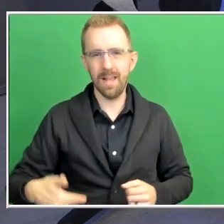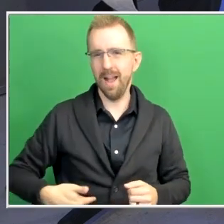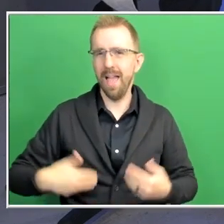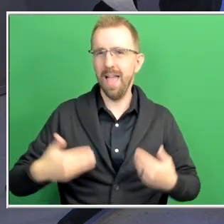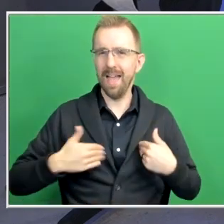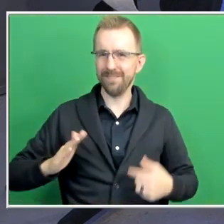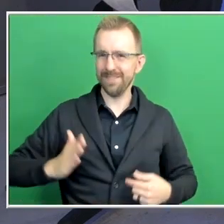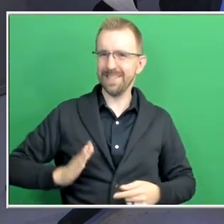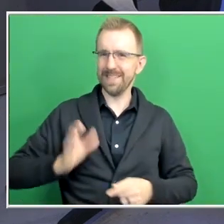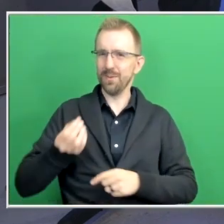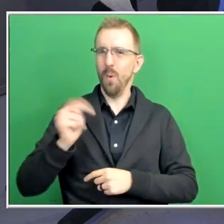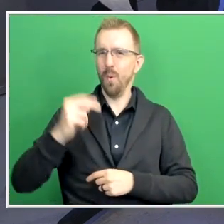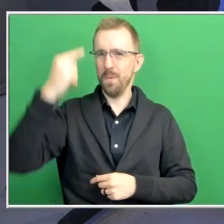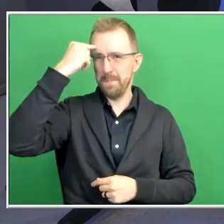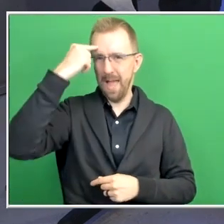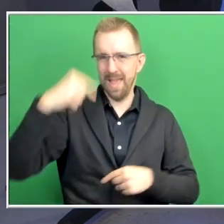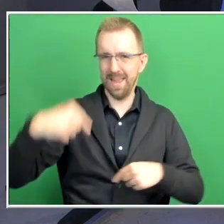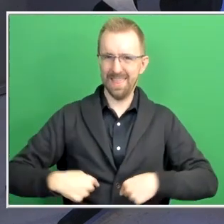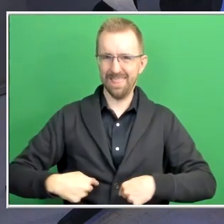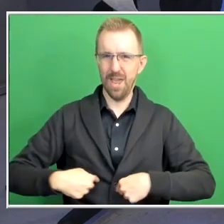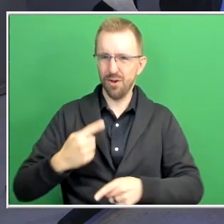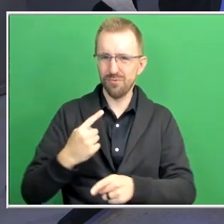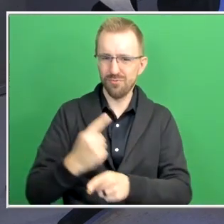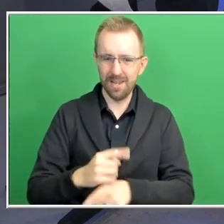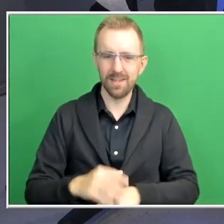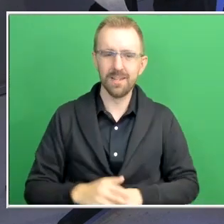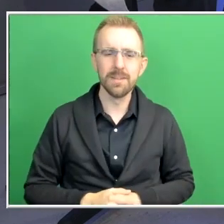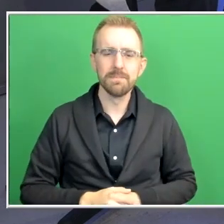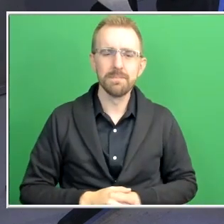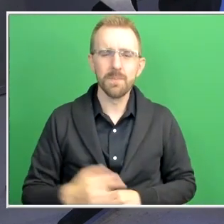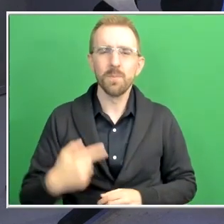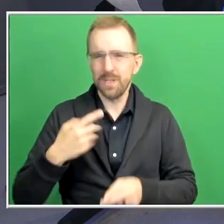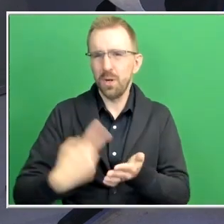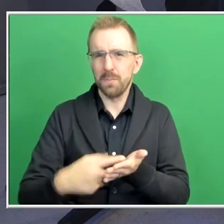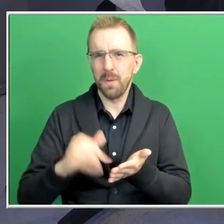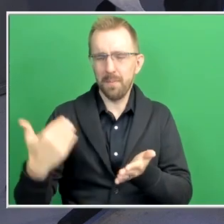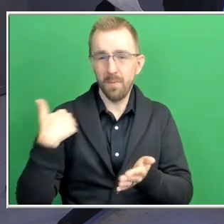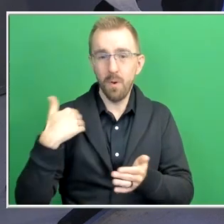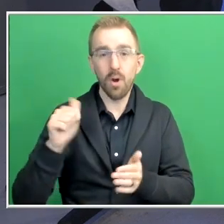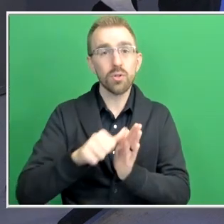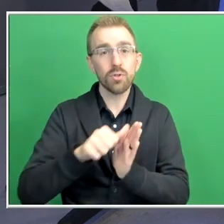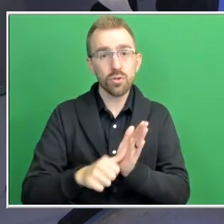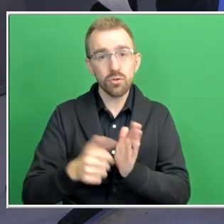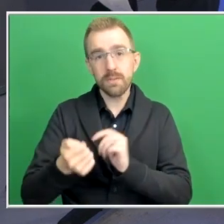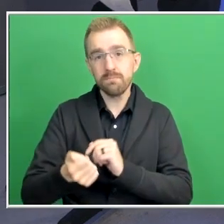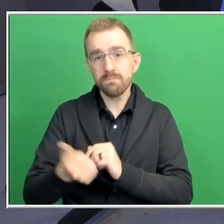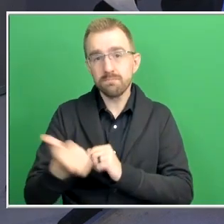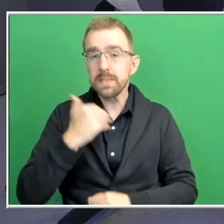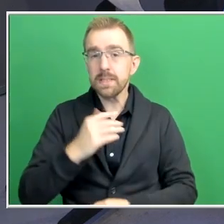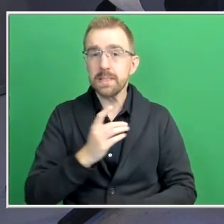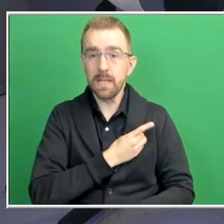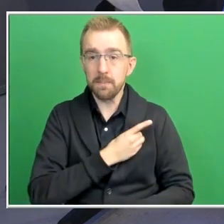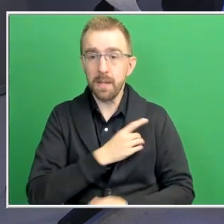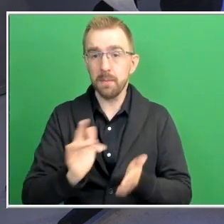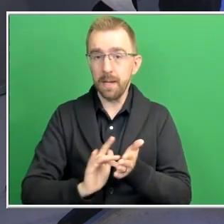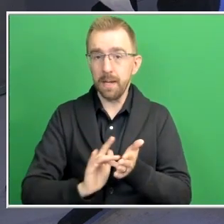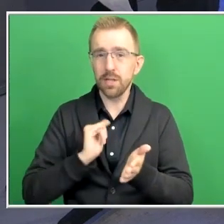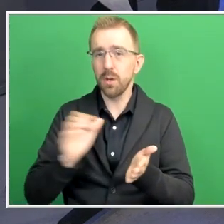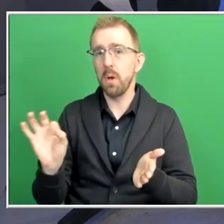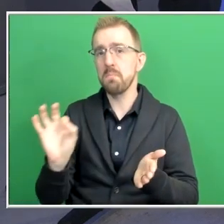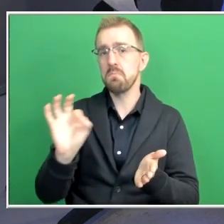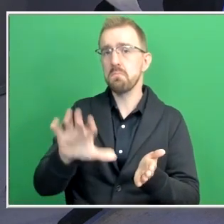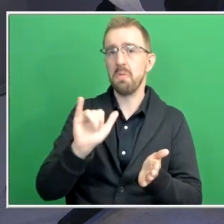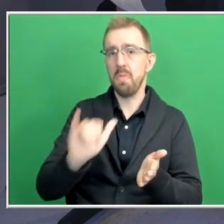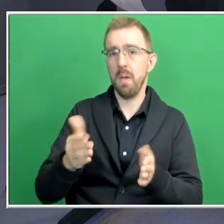talked about that in one of these programs in the past. So. Can surgery actually eliminate a patient's need for diabetic medication by just bringing in or good control, do you think? Is that